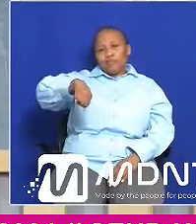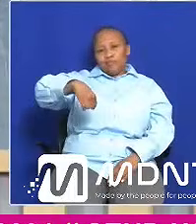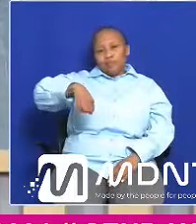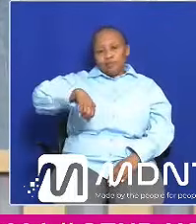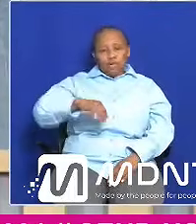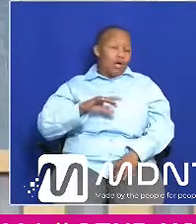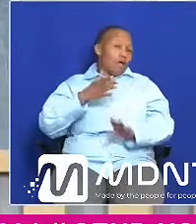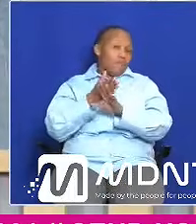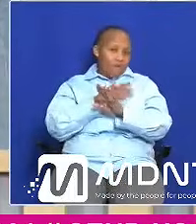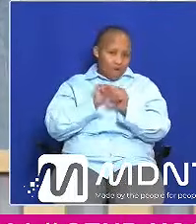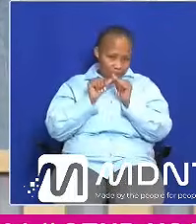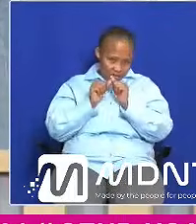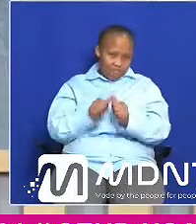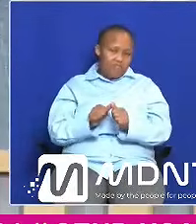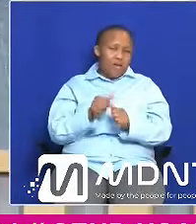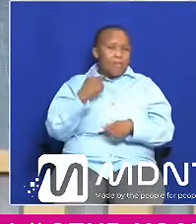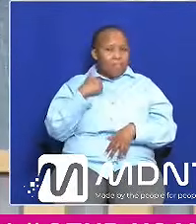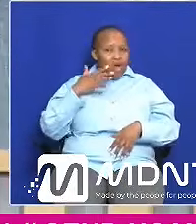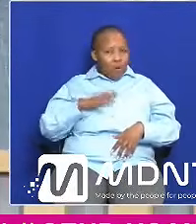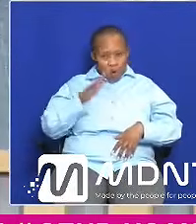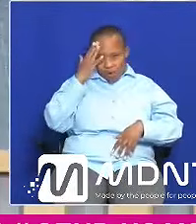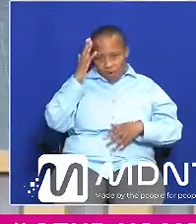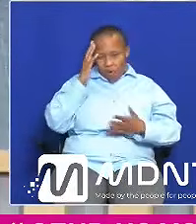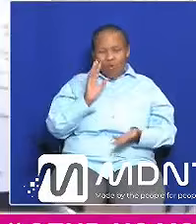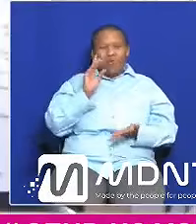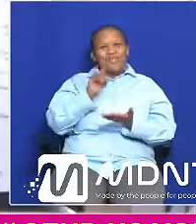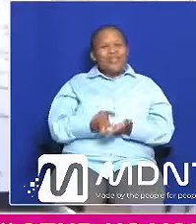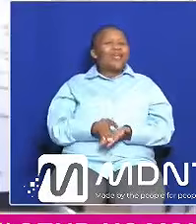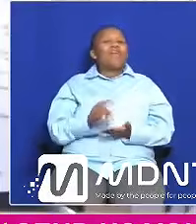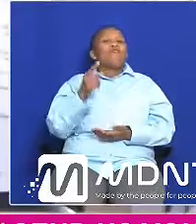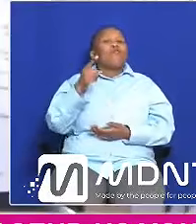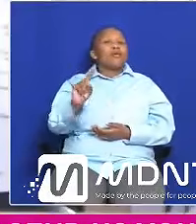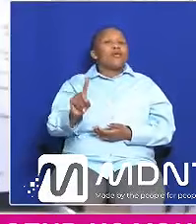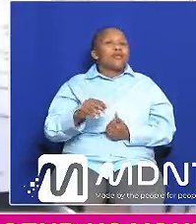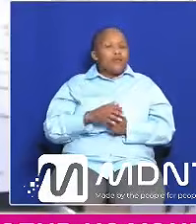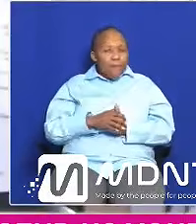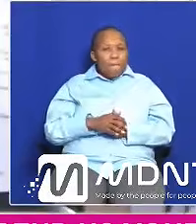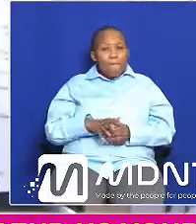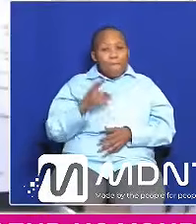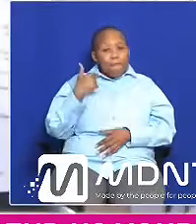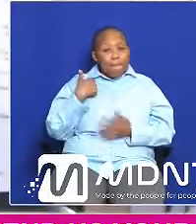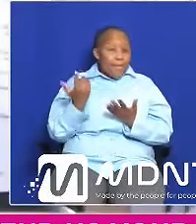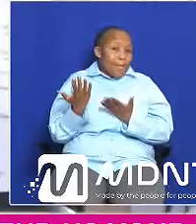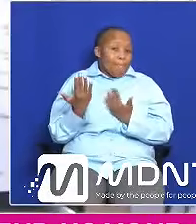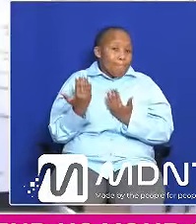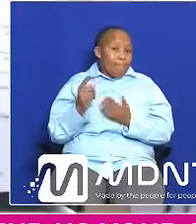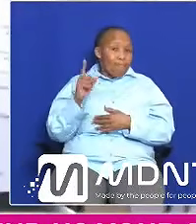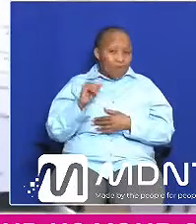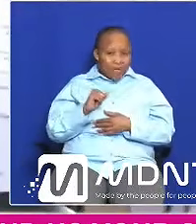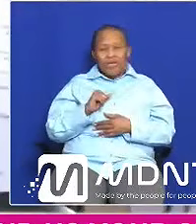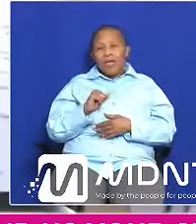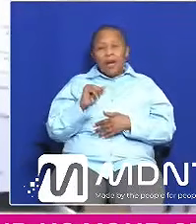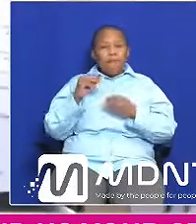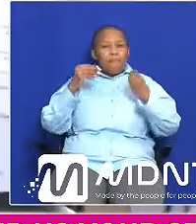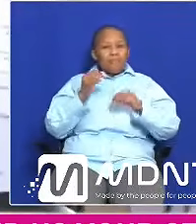you are sending me and for what purpose. Because, let me explain, I would expect a businessman of your caliber to know